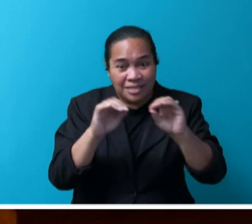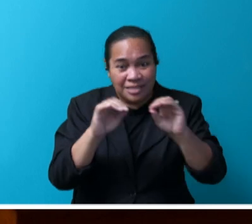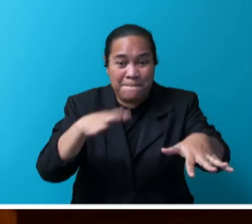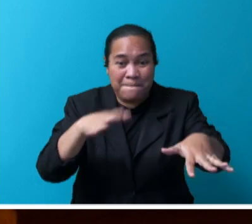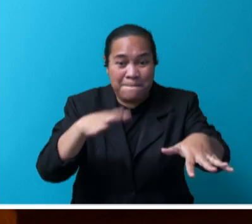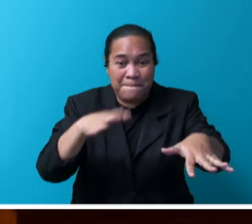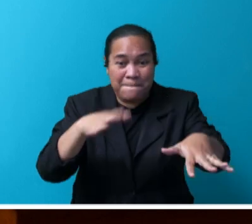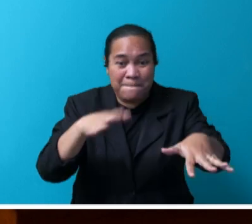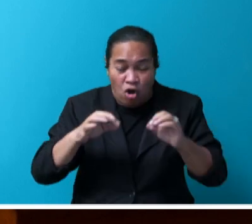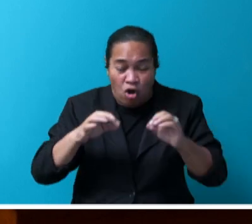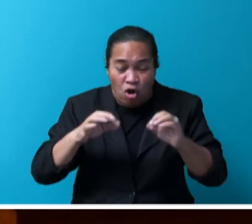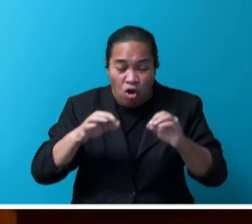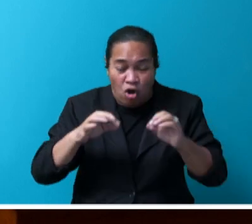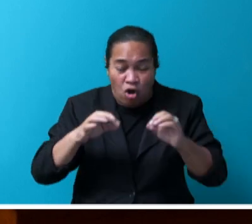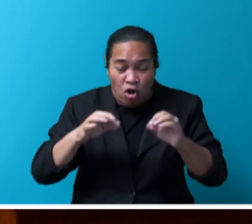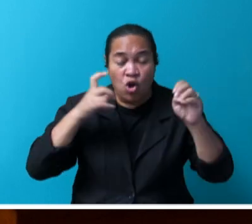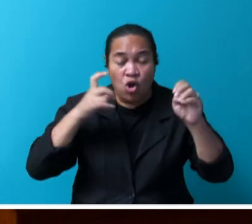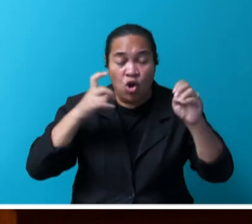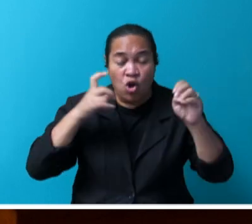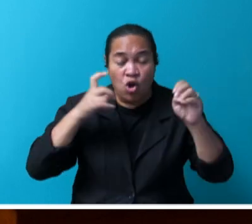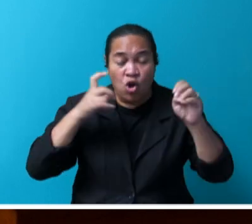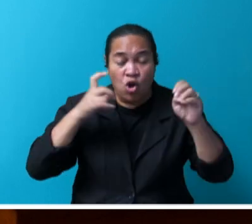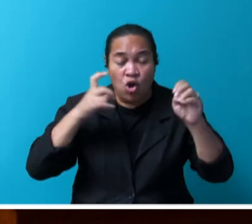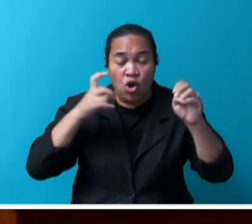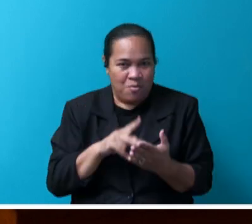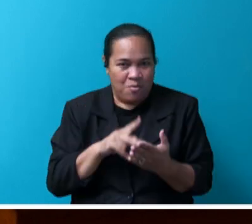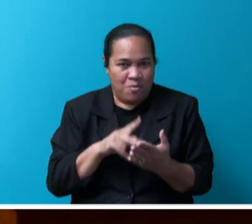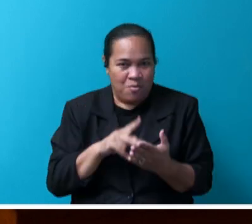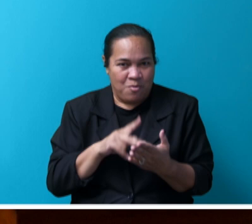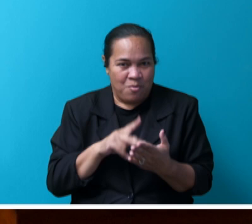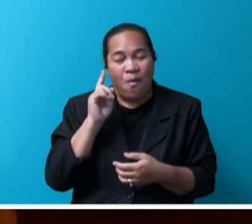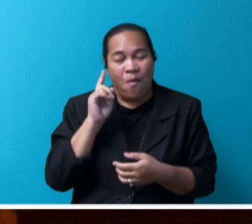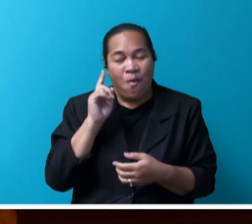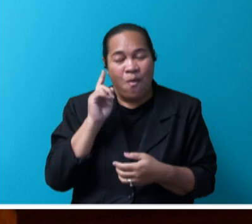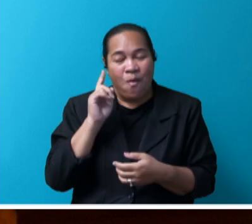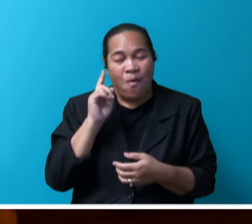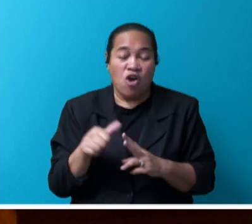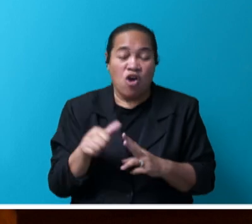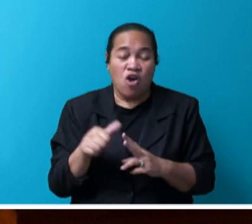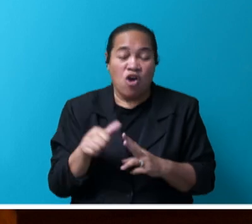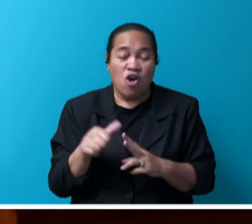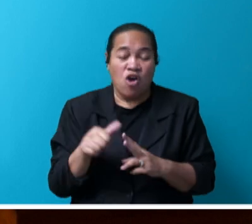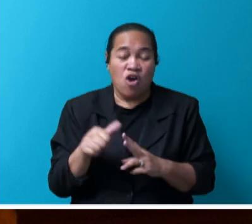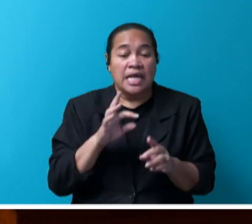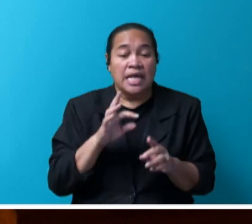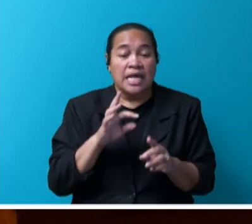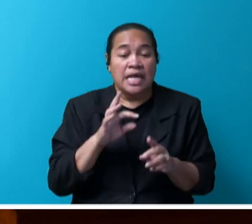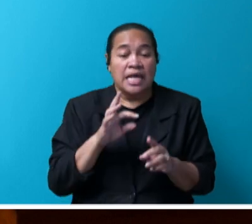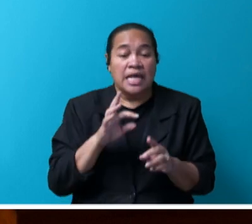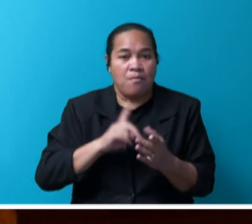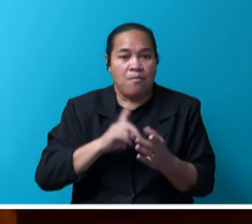audiences will be seeing more development-oriented programs across all radio services. For